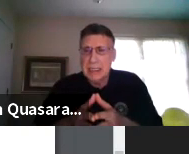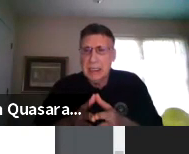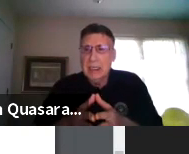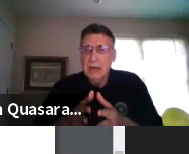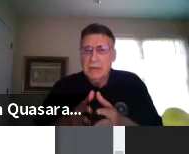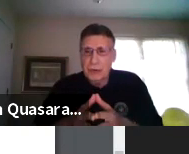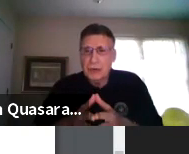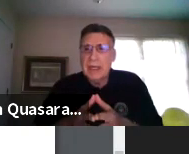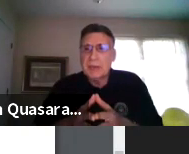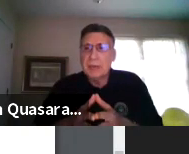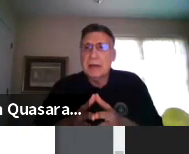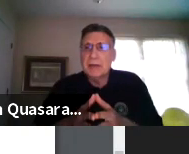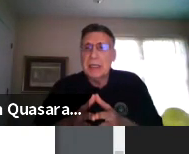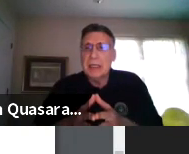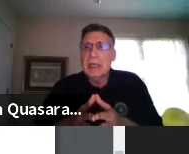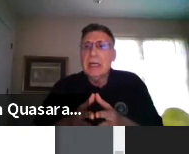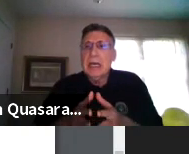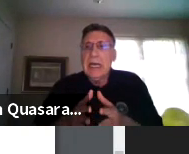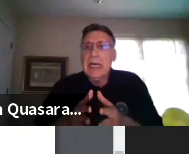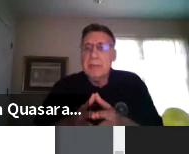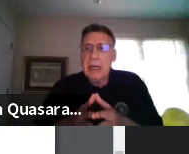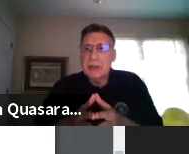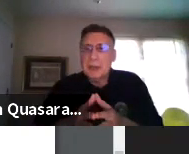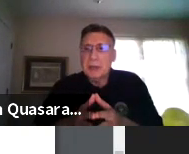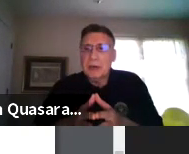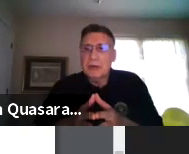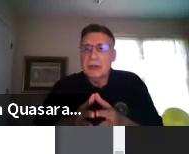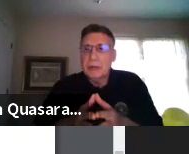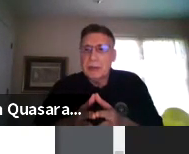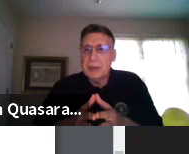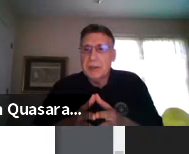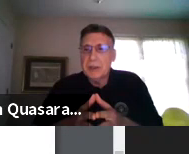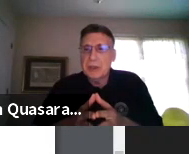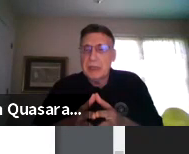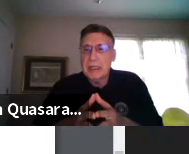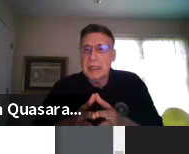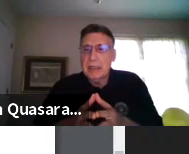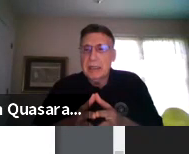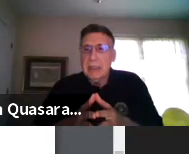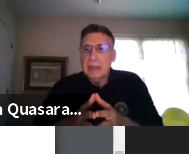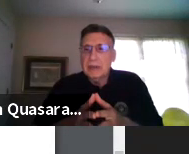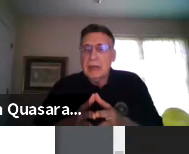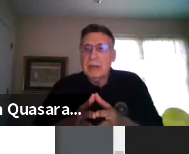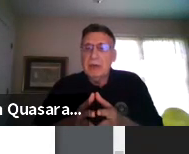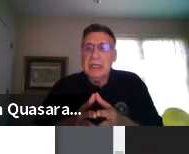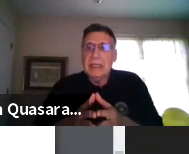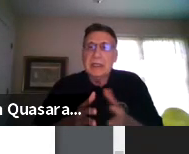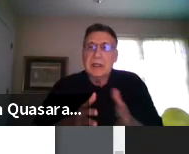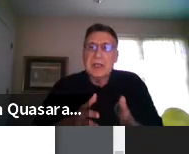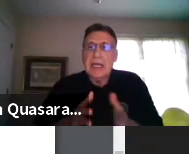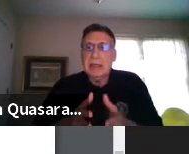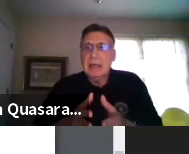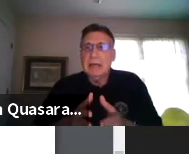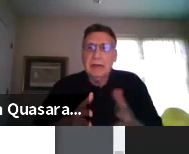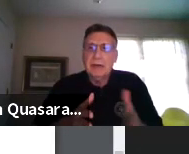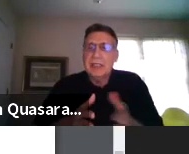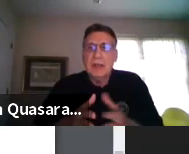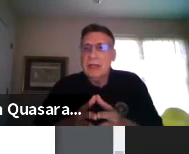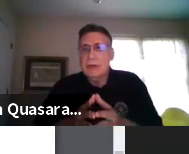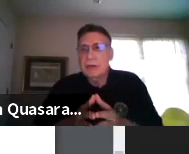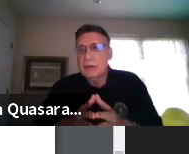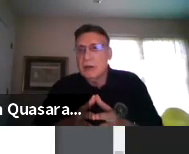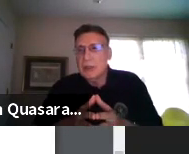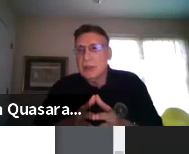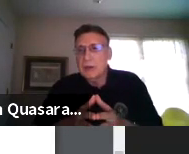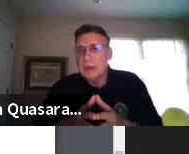focus on full transparency and balanced approach to its decision making. So I'd be reluctant to say, oh, I don't